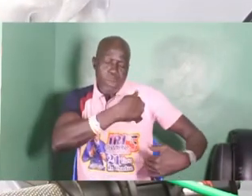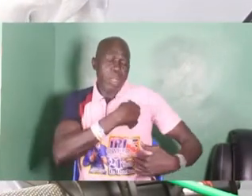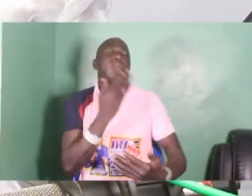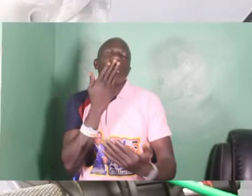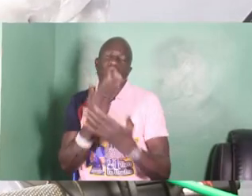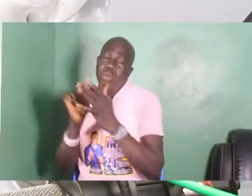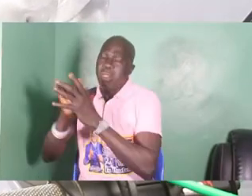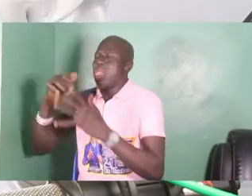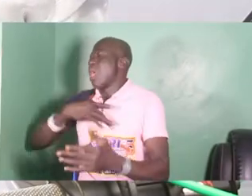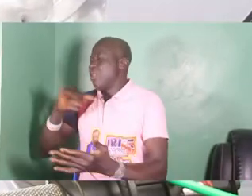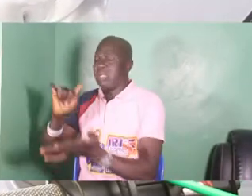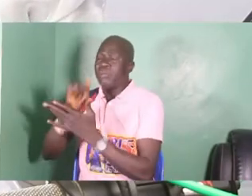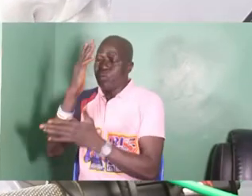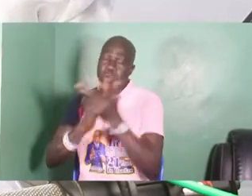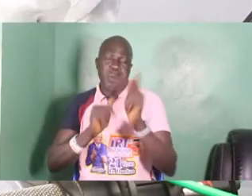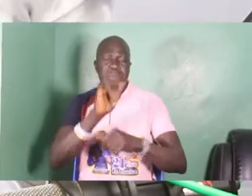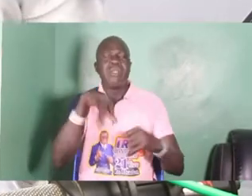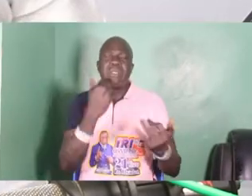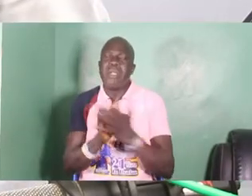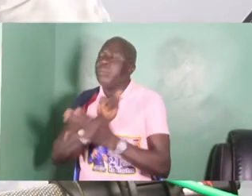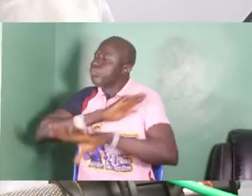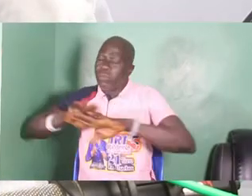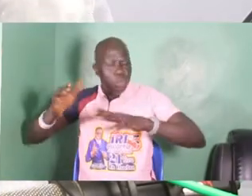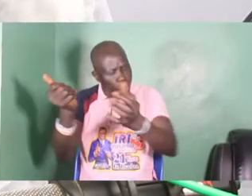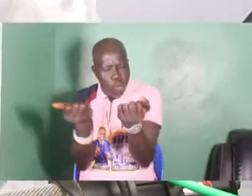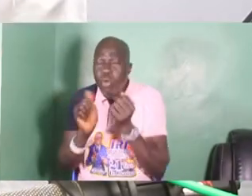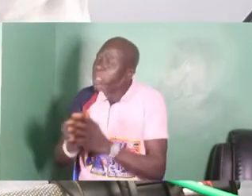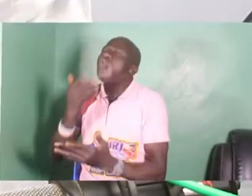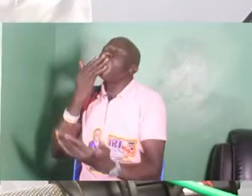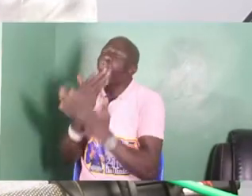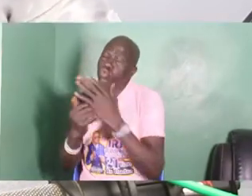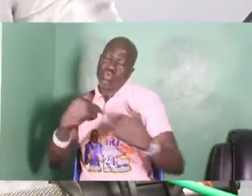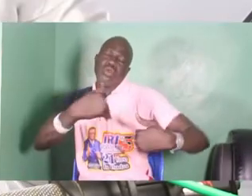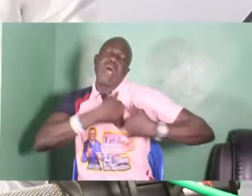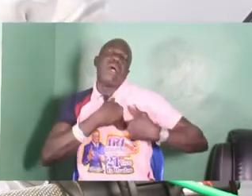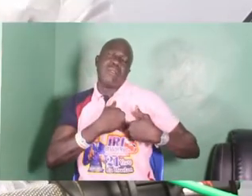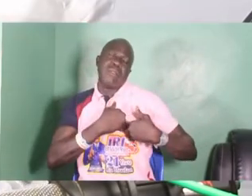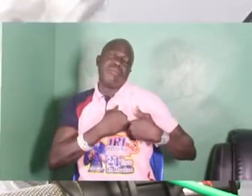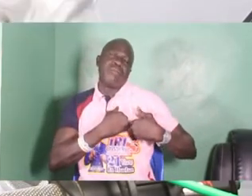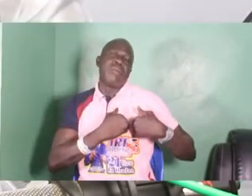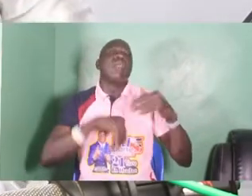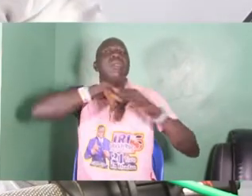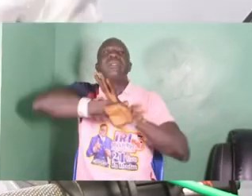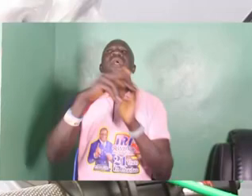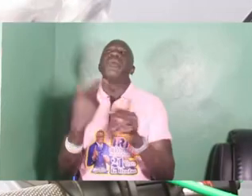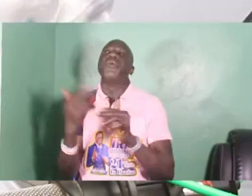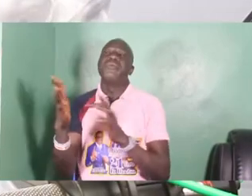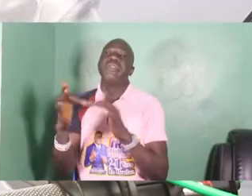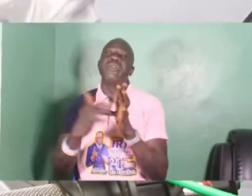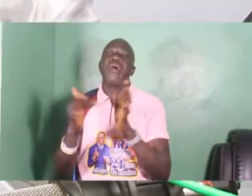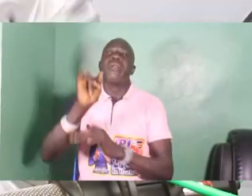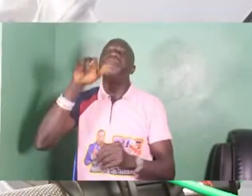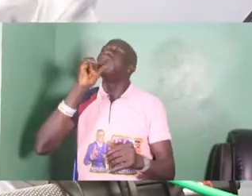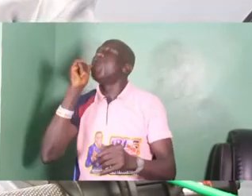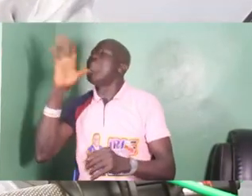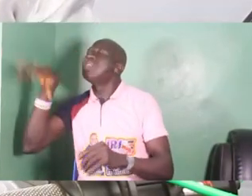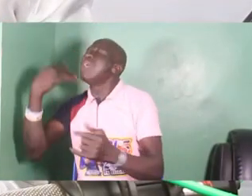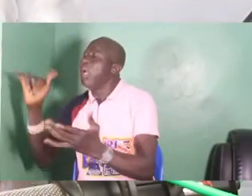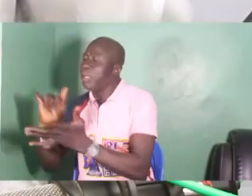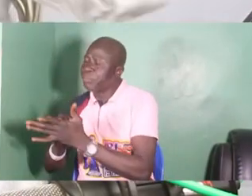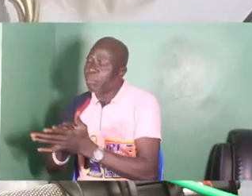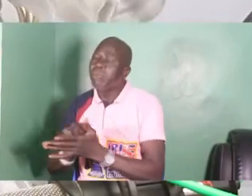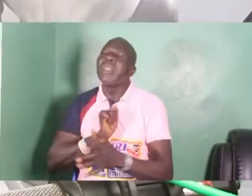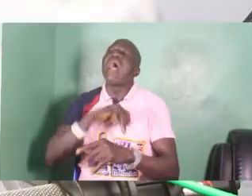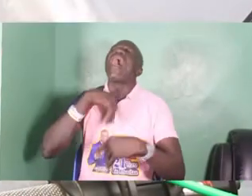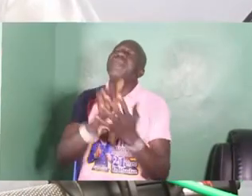like that? I want to what? What can mama know? They don't have a good house. In the name of Jesus. Jesus. The